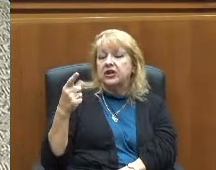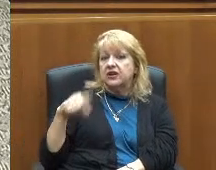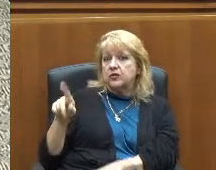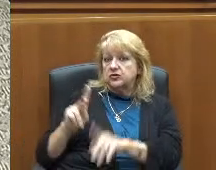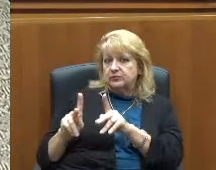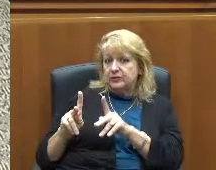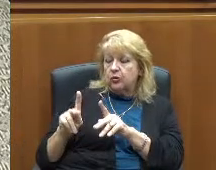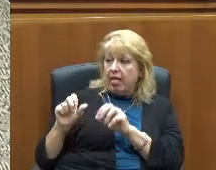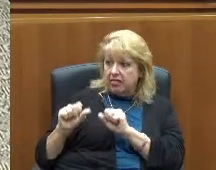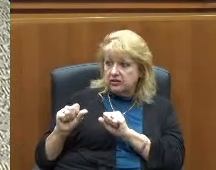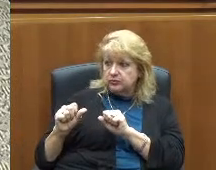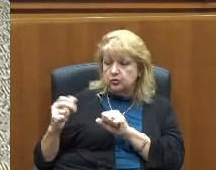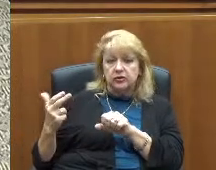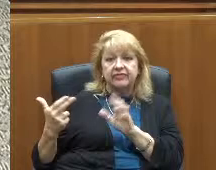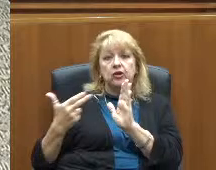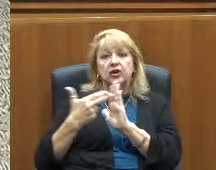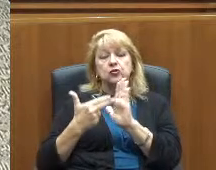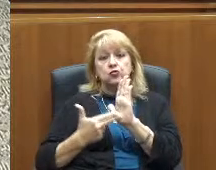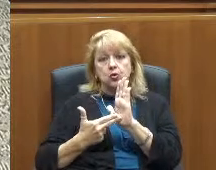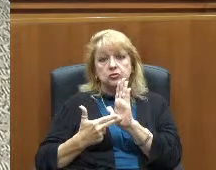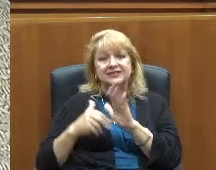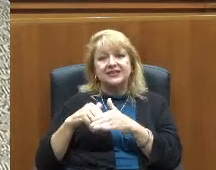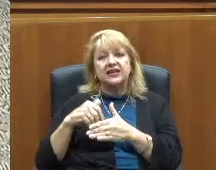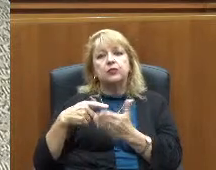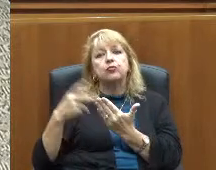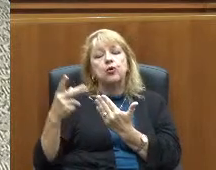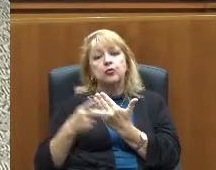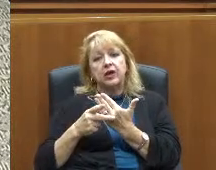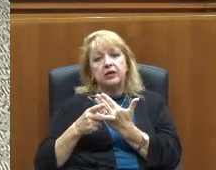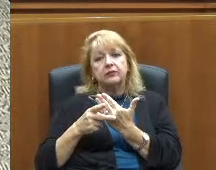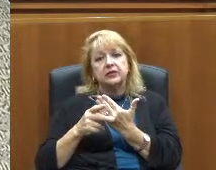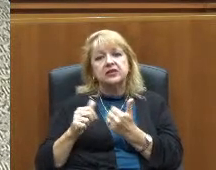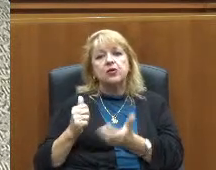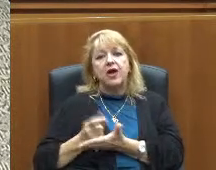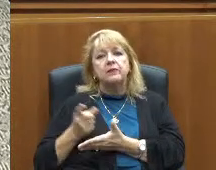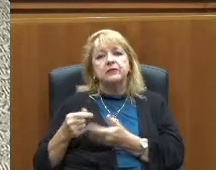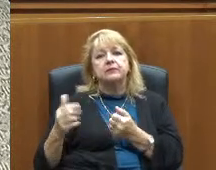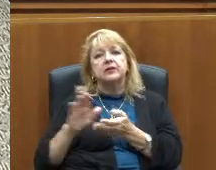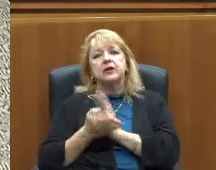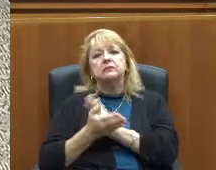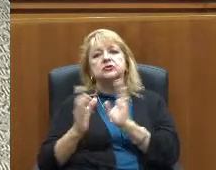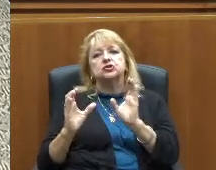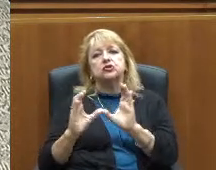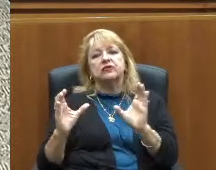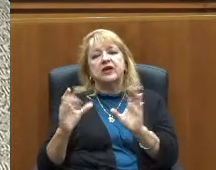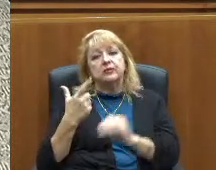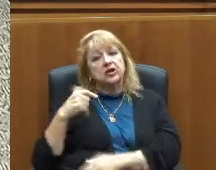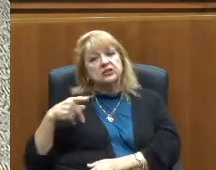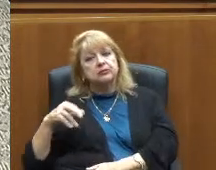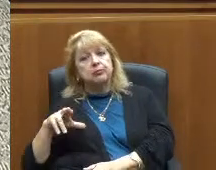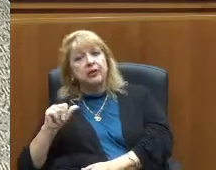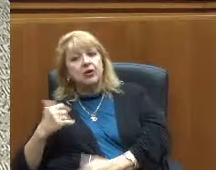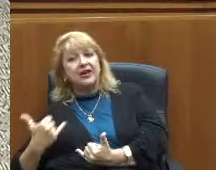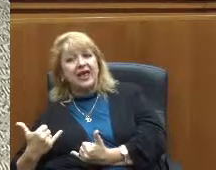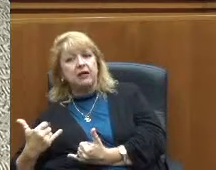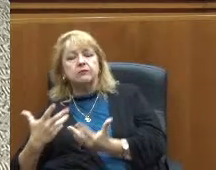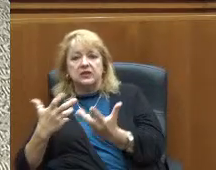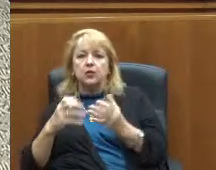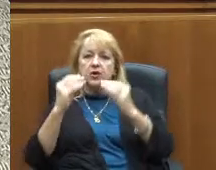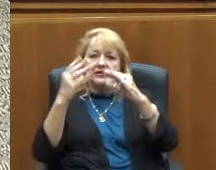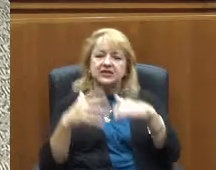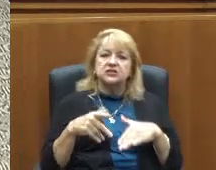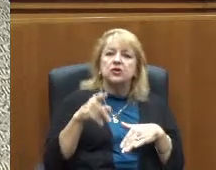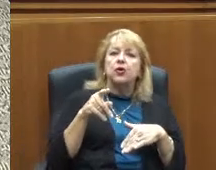of those that are eligible, that would like to, in a program to get them certified. Also, we provide